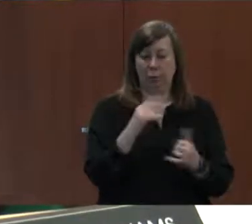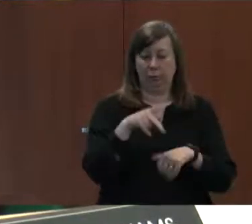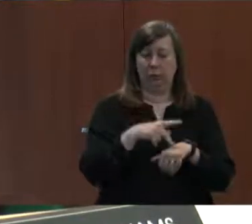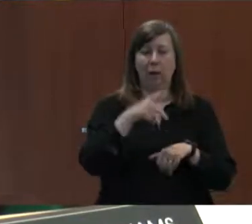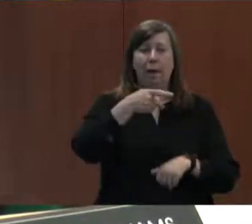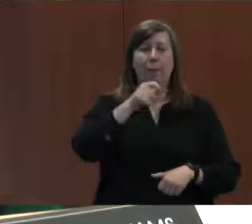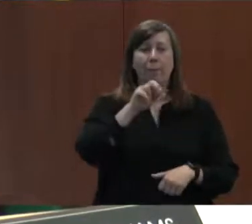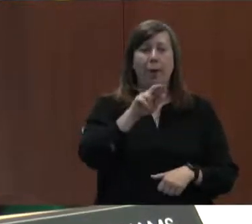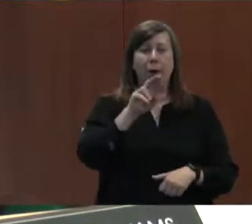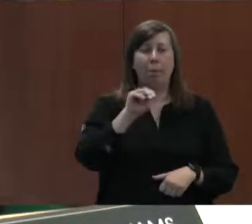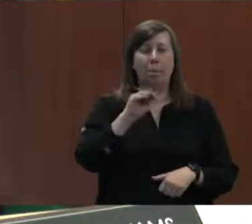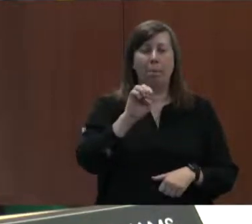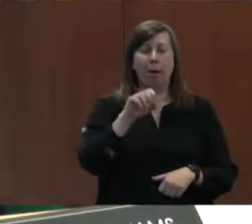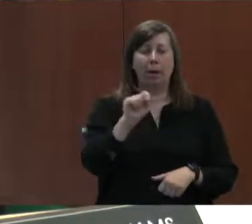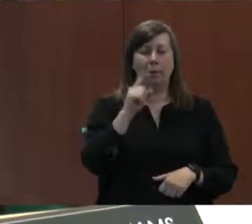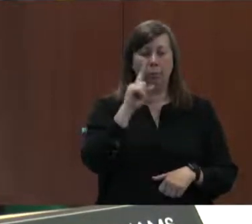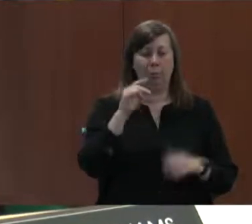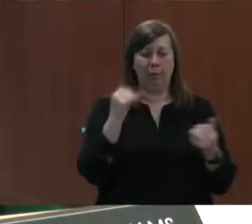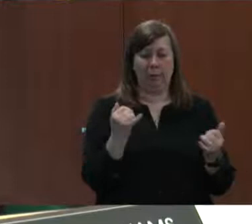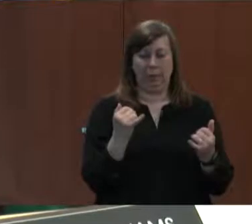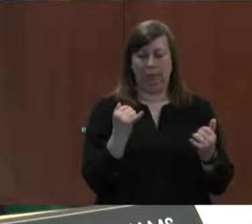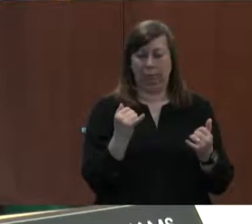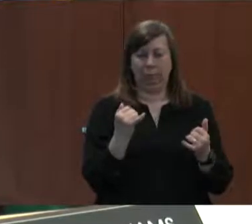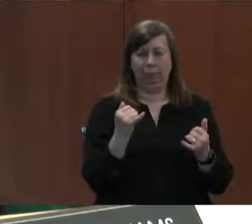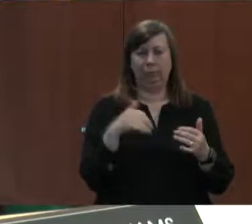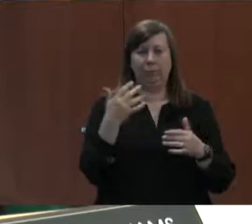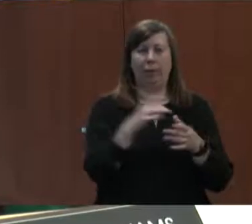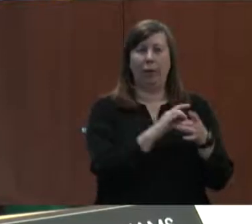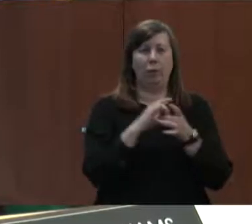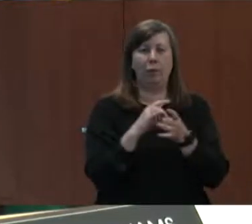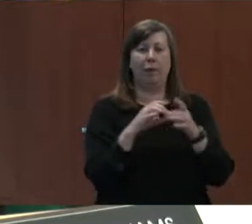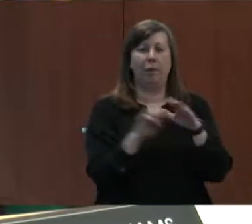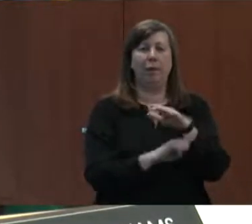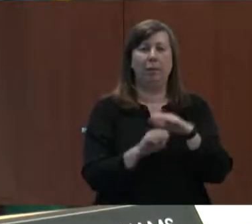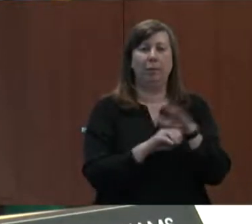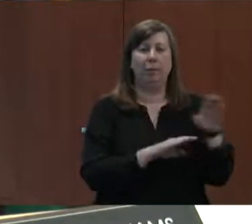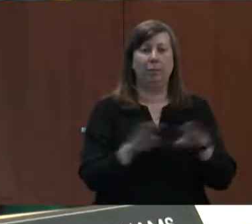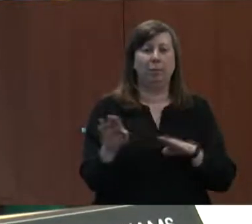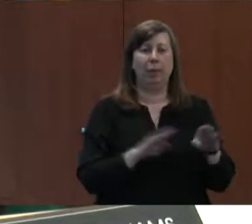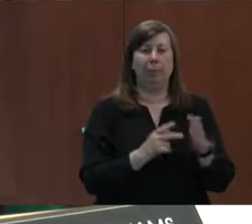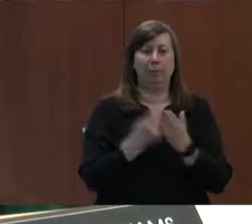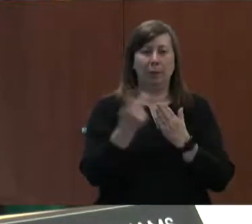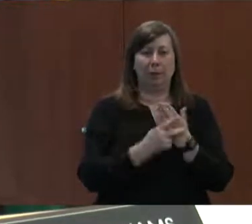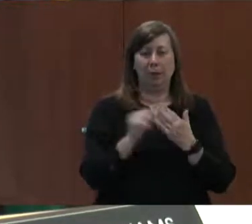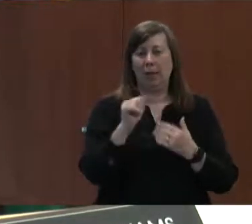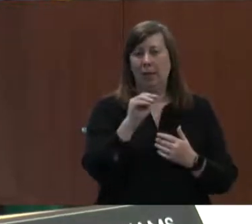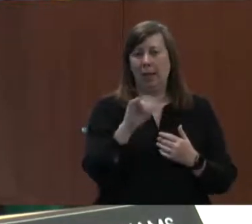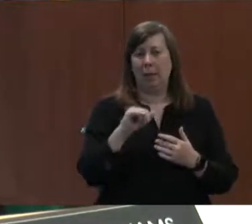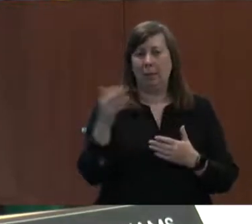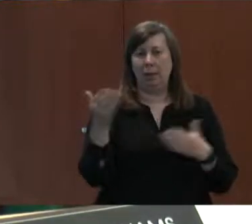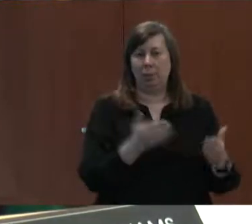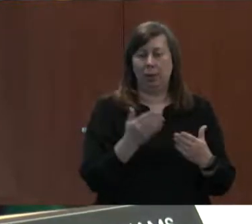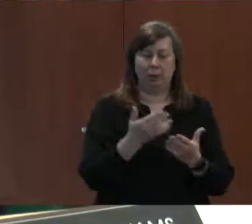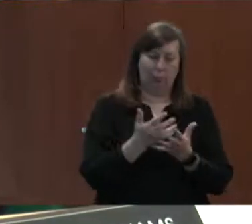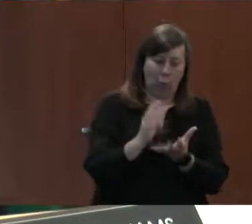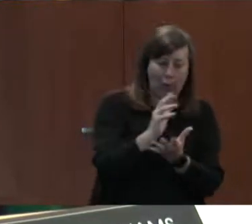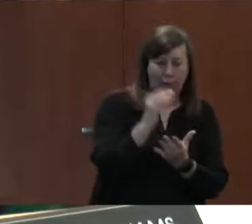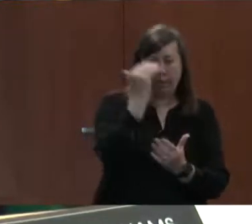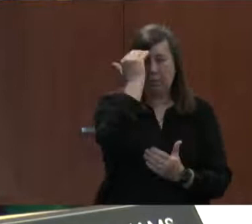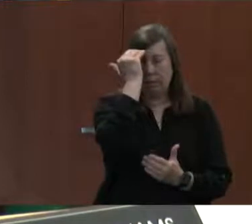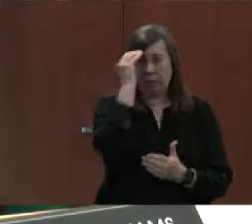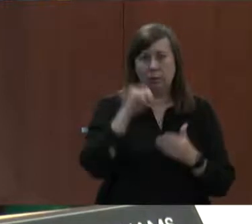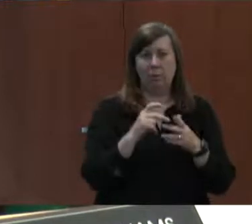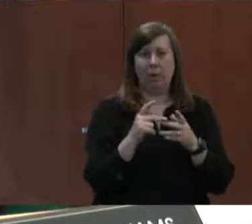Paramount Elementary School, will be our next coordinator of elementary behavior programs. Amy brings a wealth of knowledge to